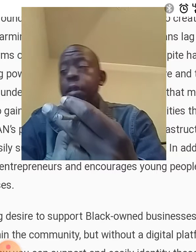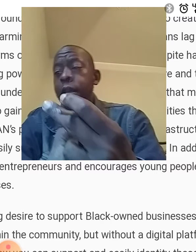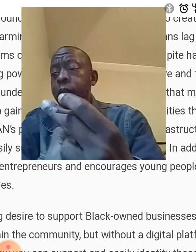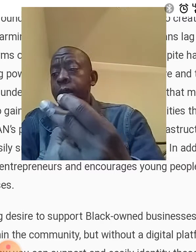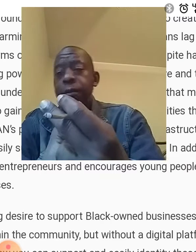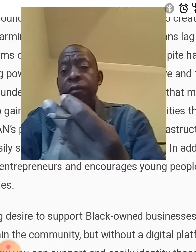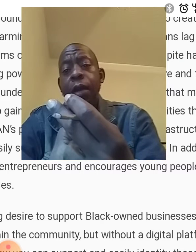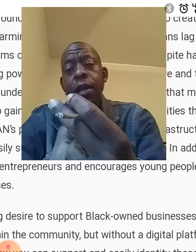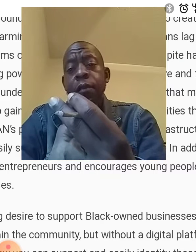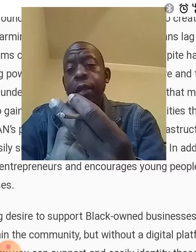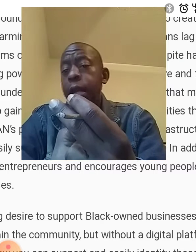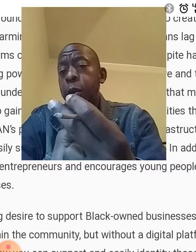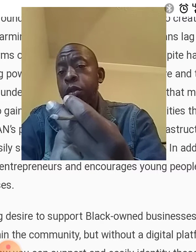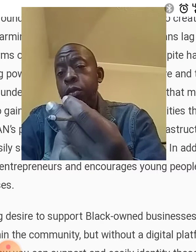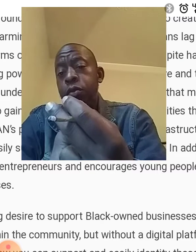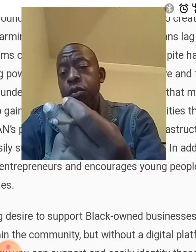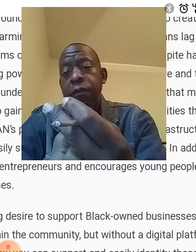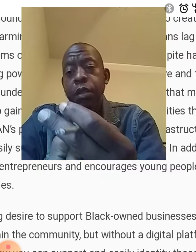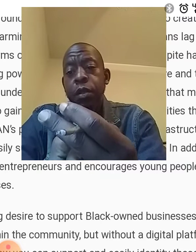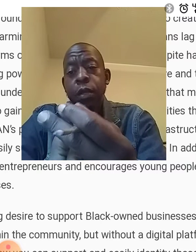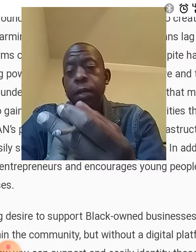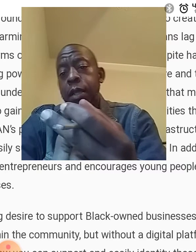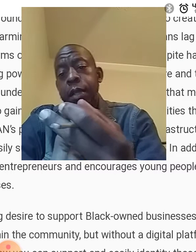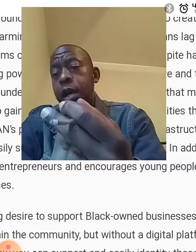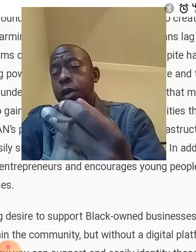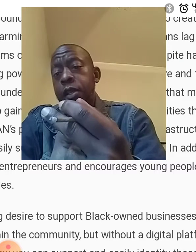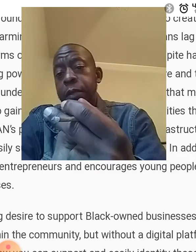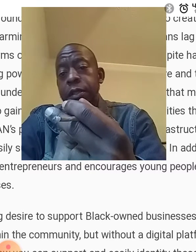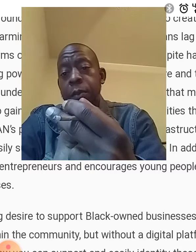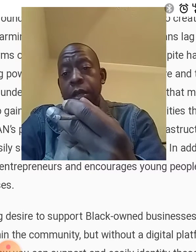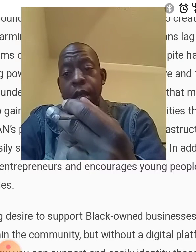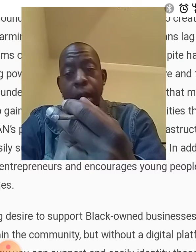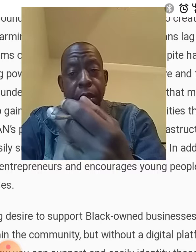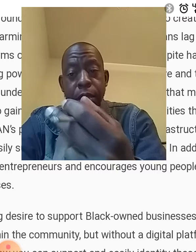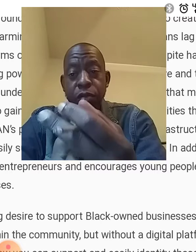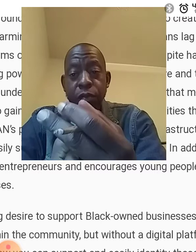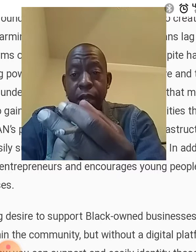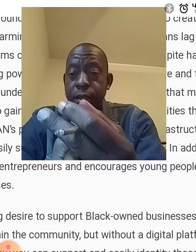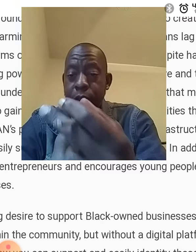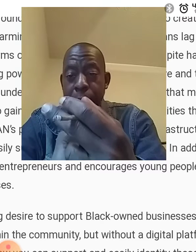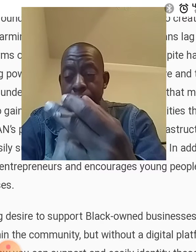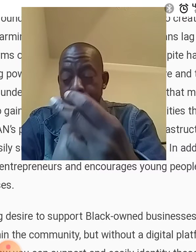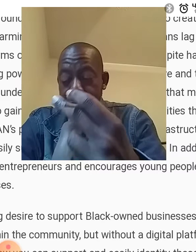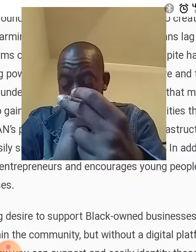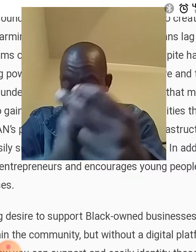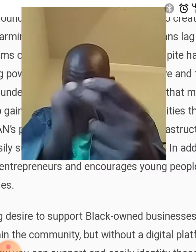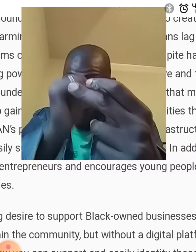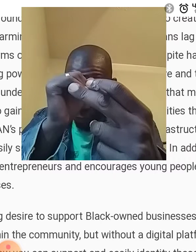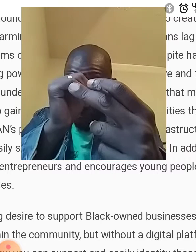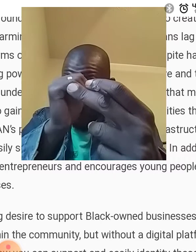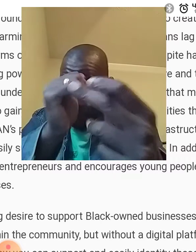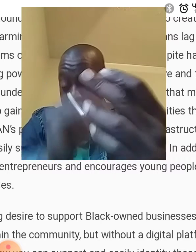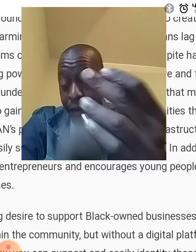that, before I ever came on a YouTube video, that's always been something that I've been into. Anytime I ever